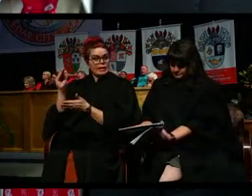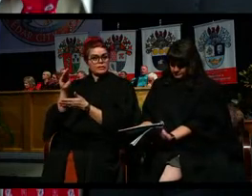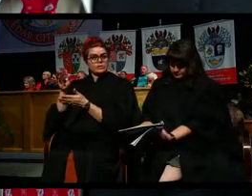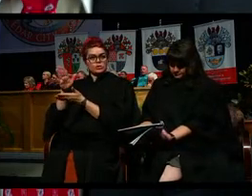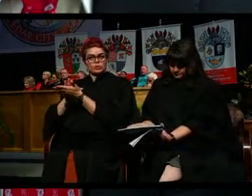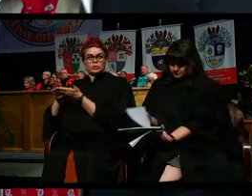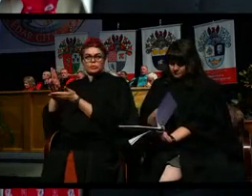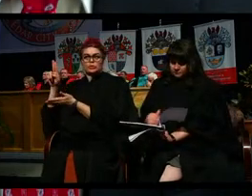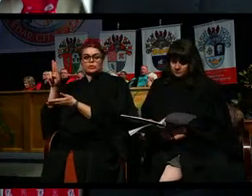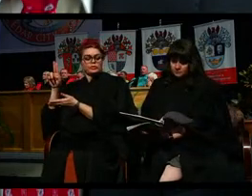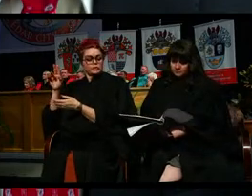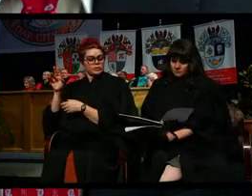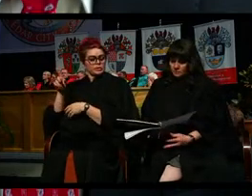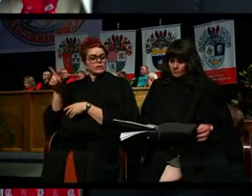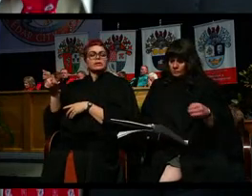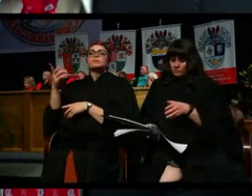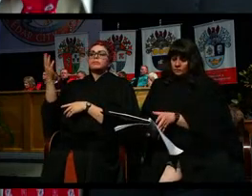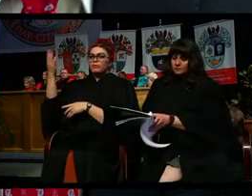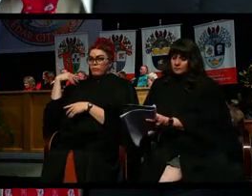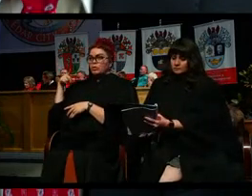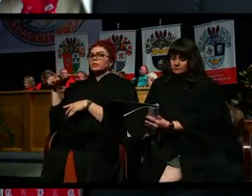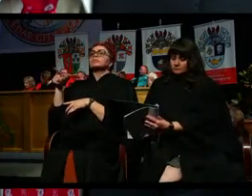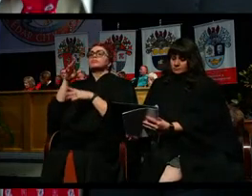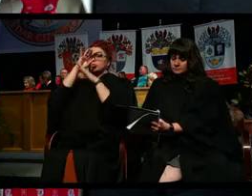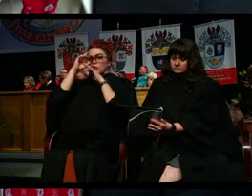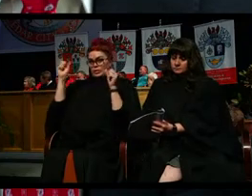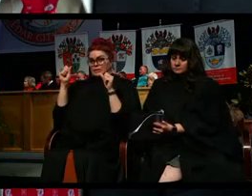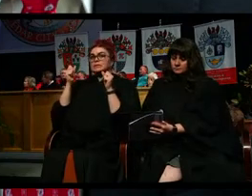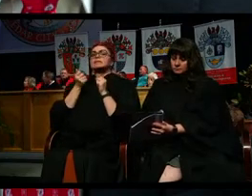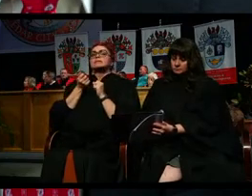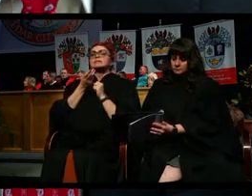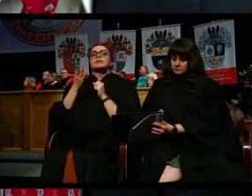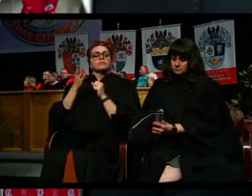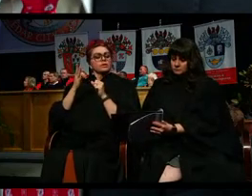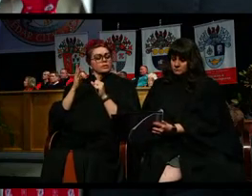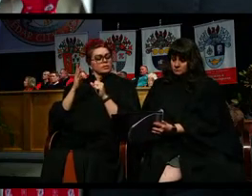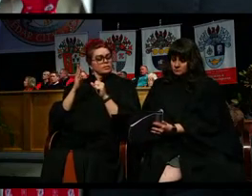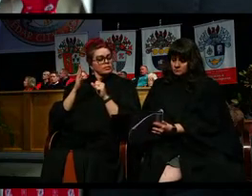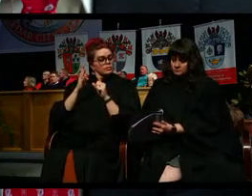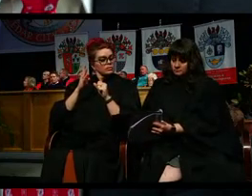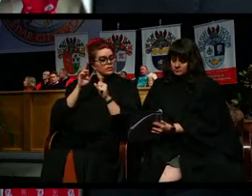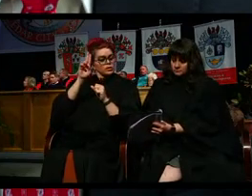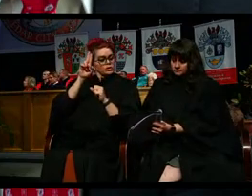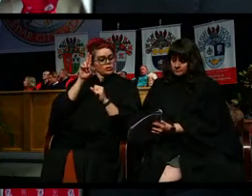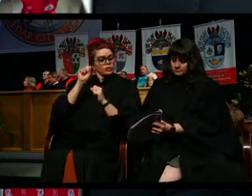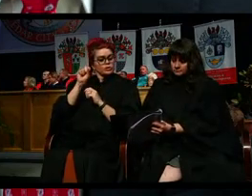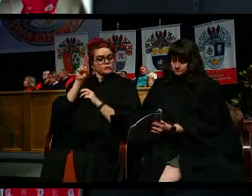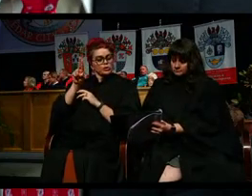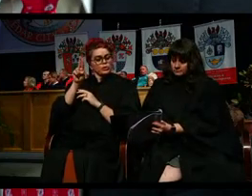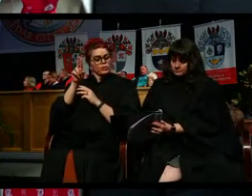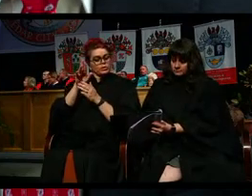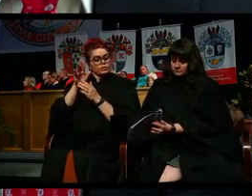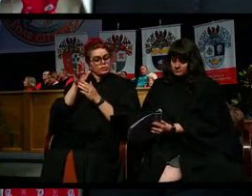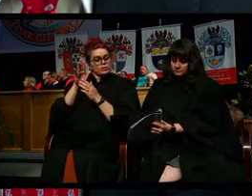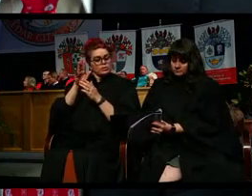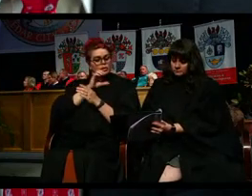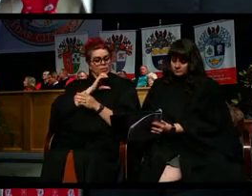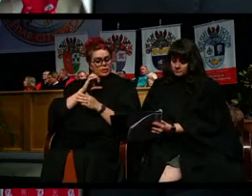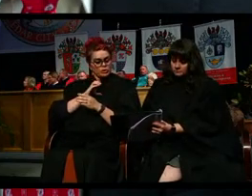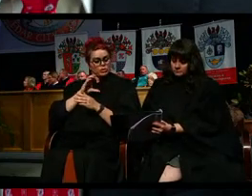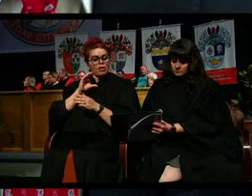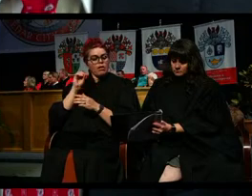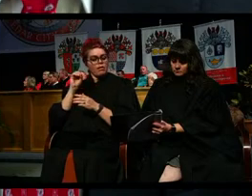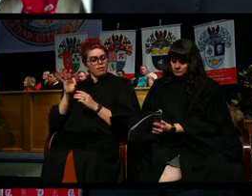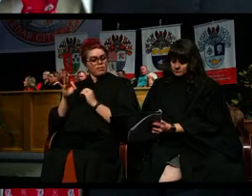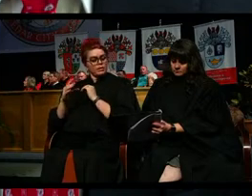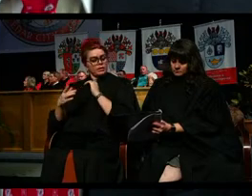of statewide campuses for Utah State University. the Utah Commissioner of Technical